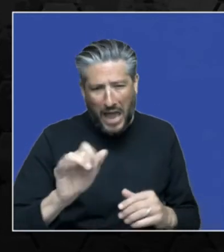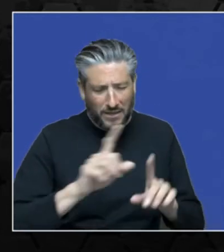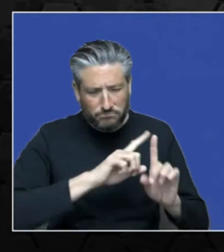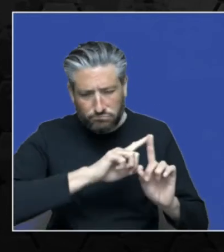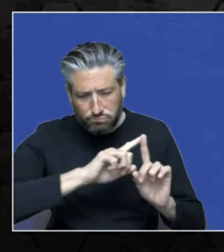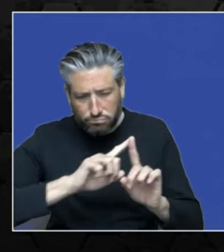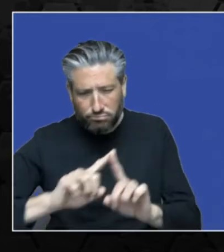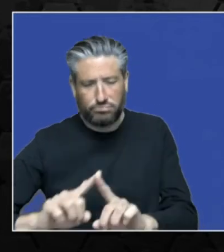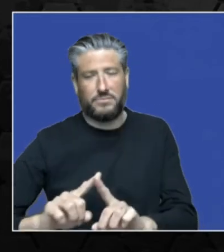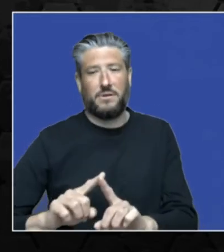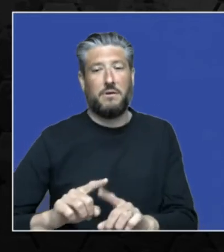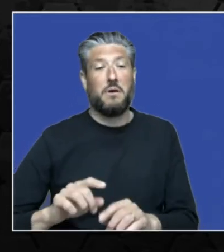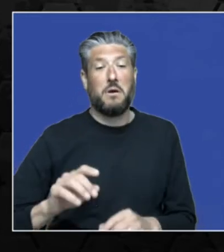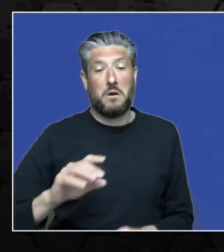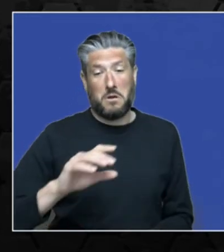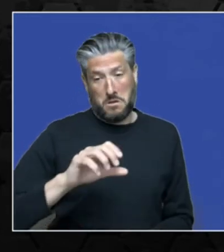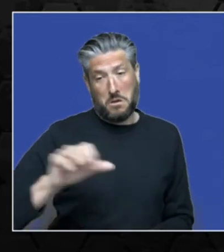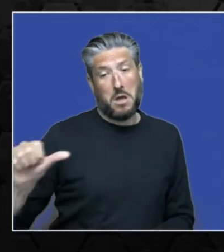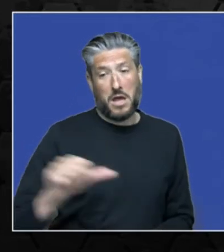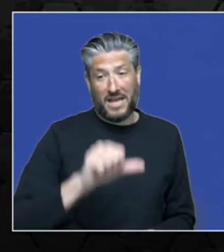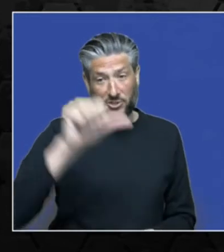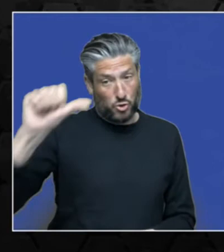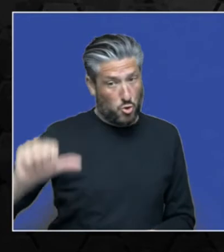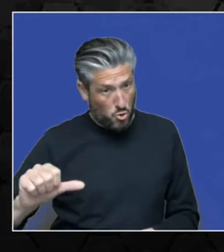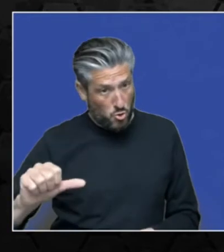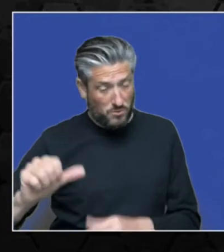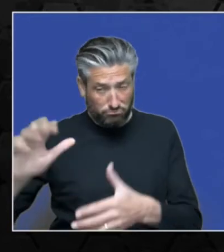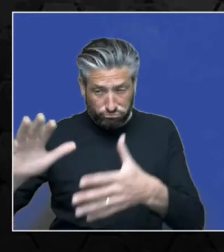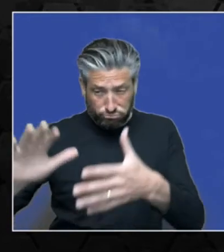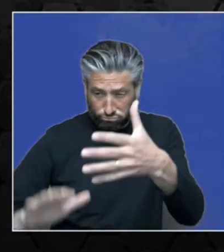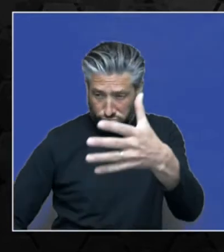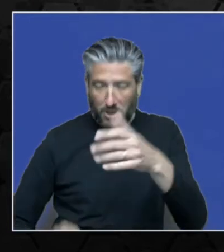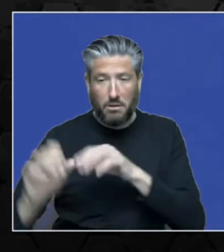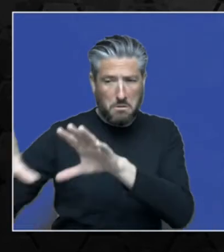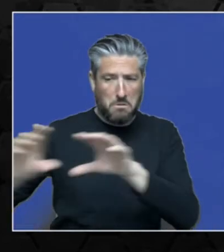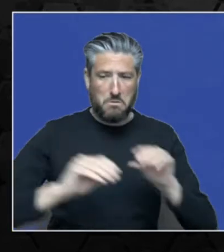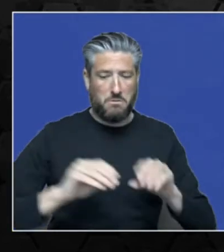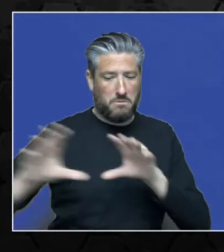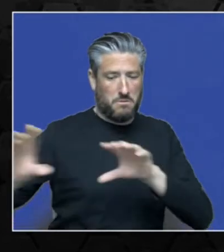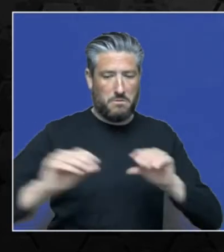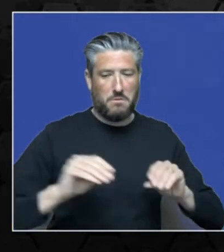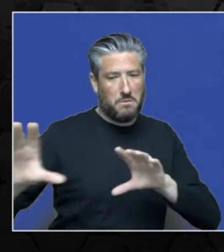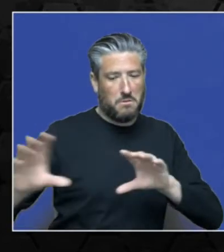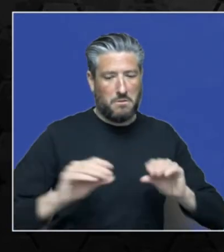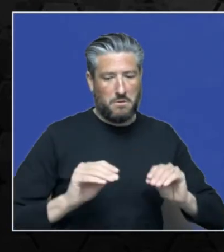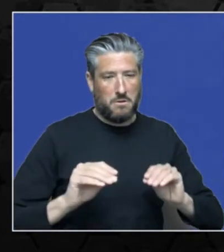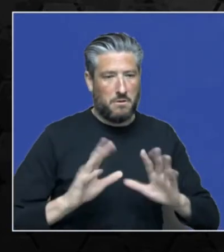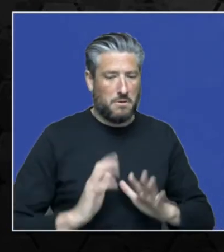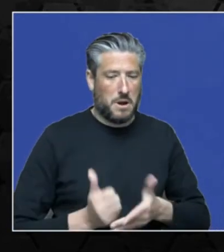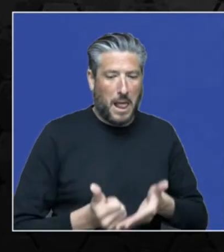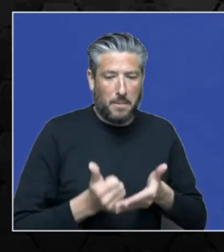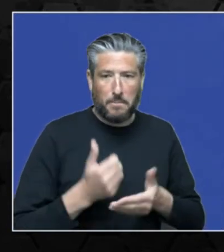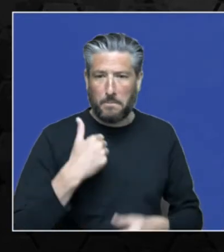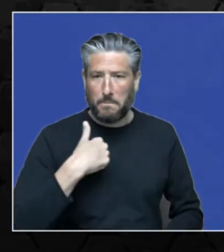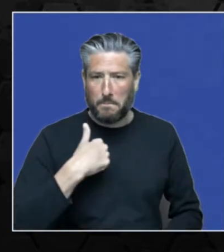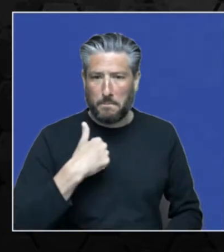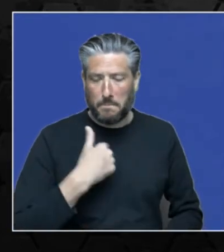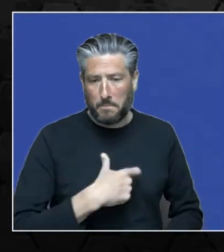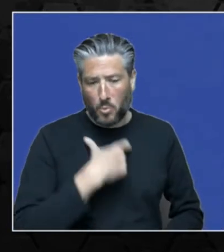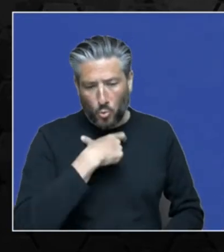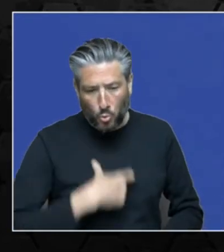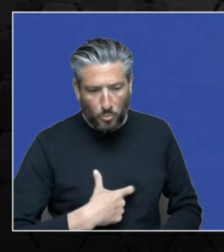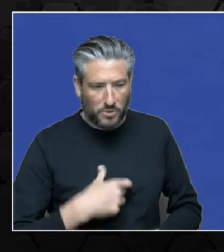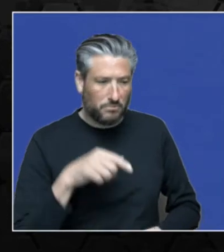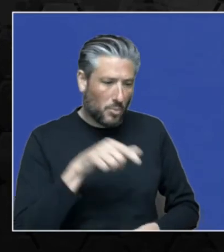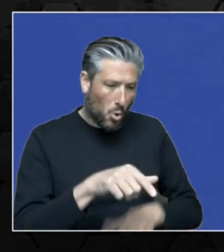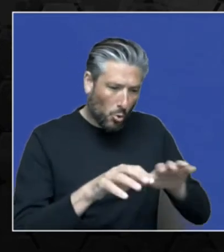market. And you also build confidently with the first AI services to achieve human parity in computer vision, speech, and language.